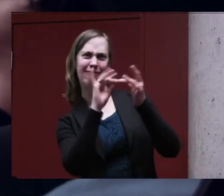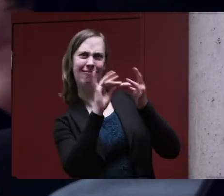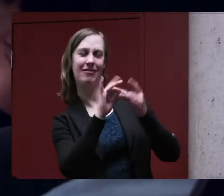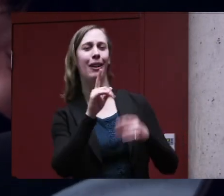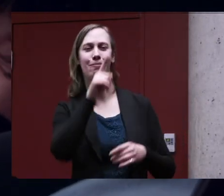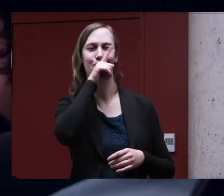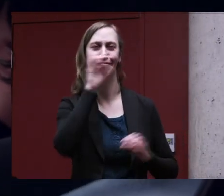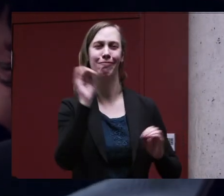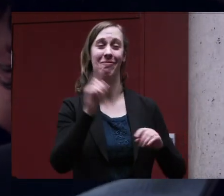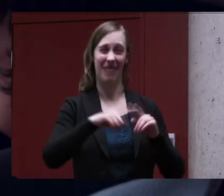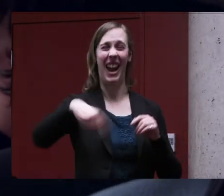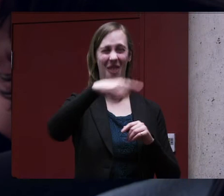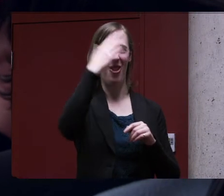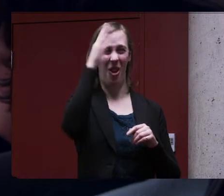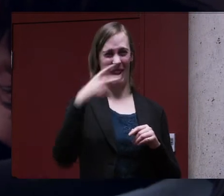been doing stuff.